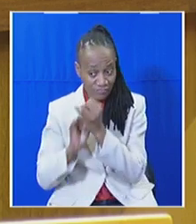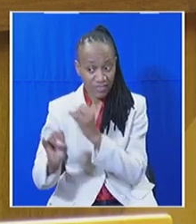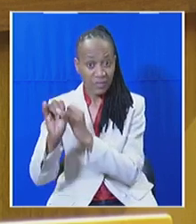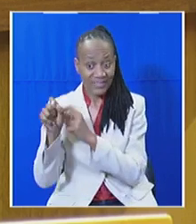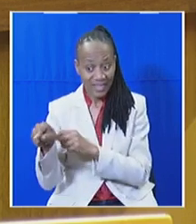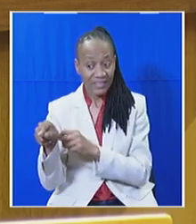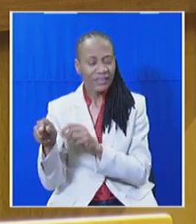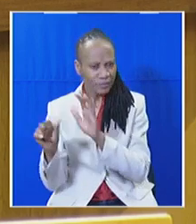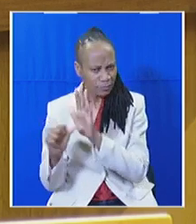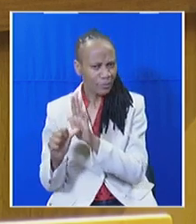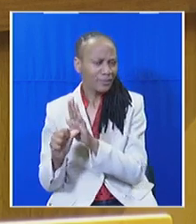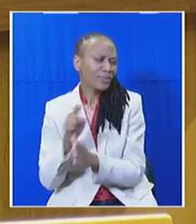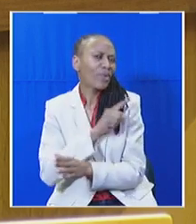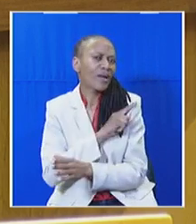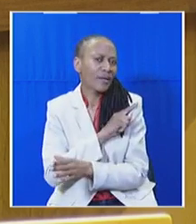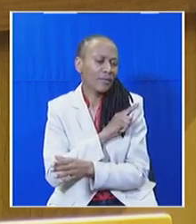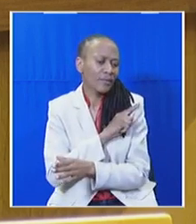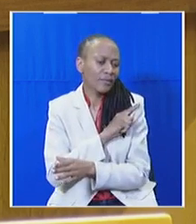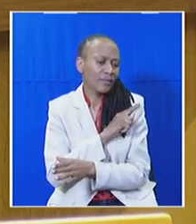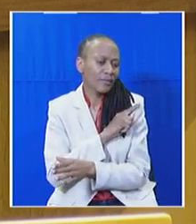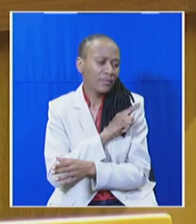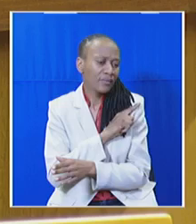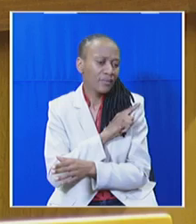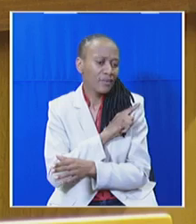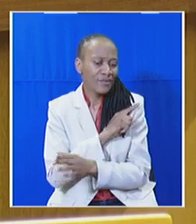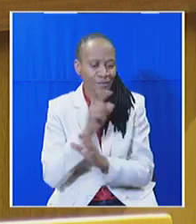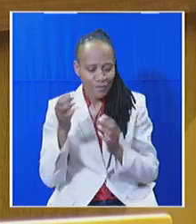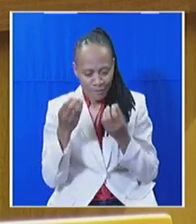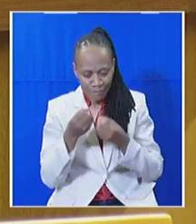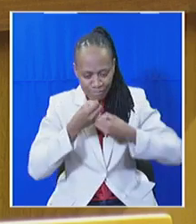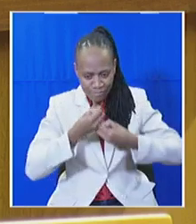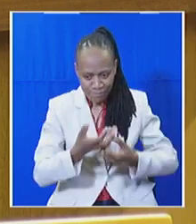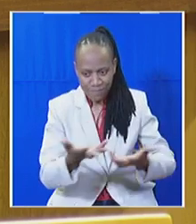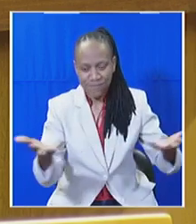for the advancement of the rule of law.